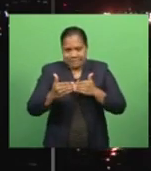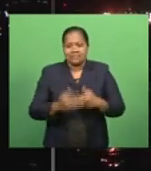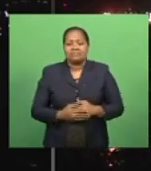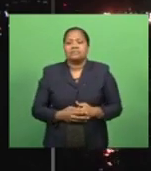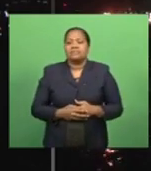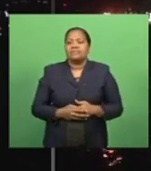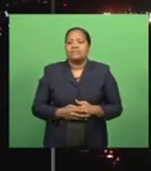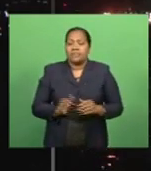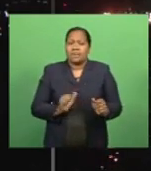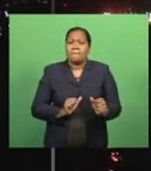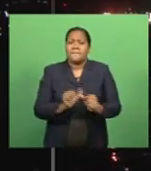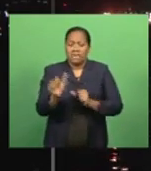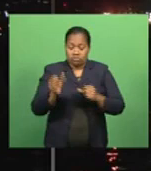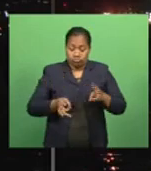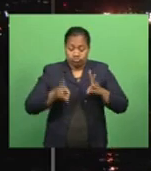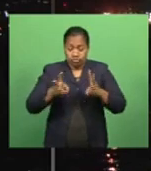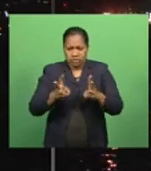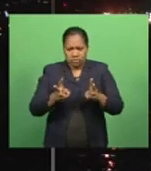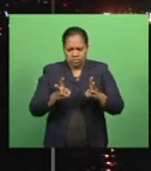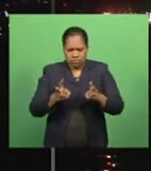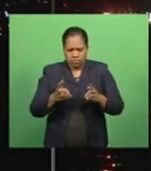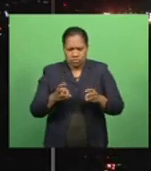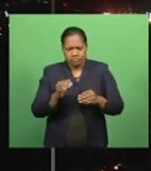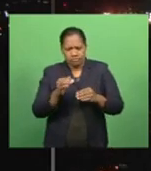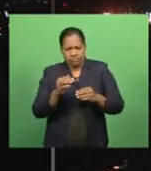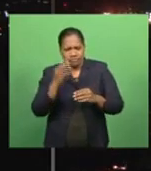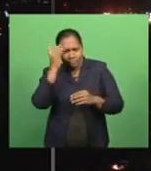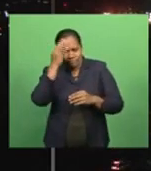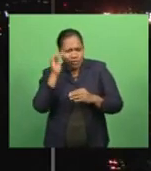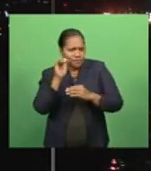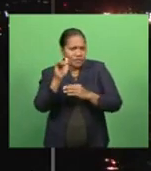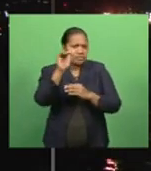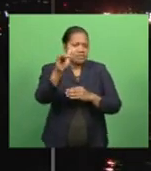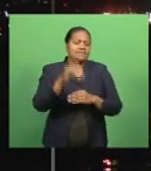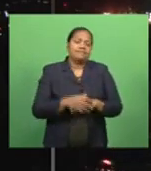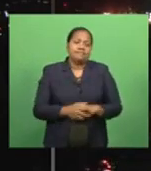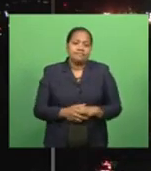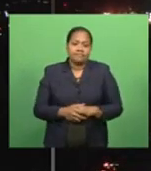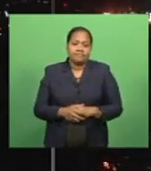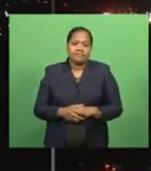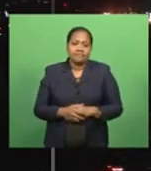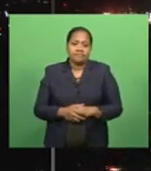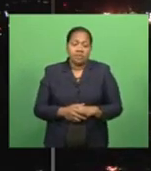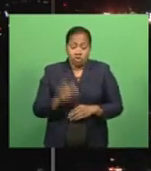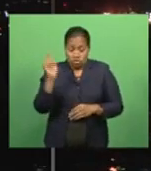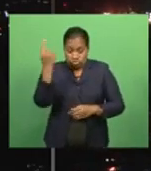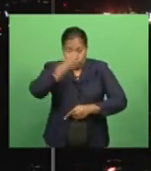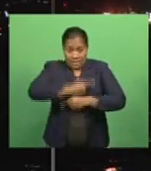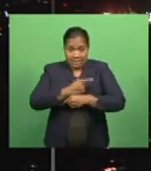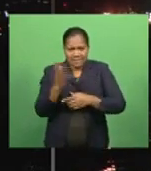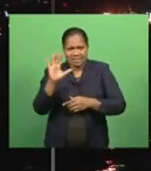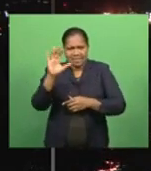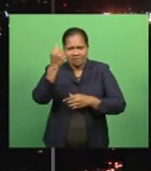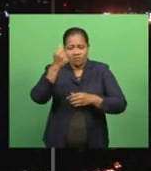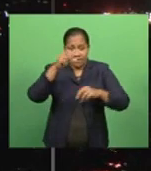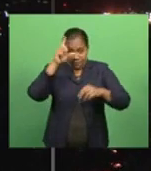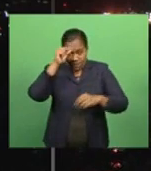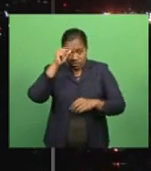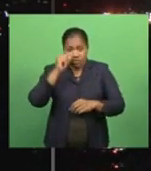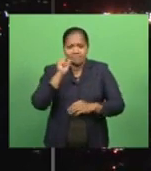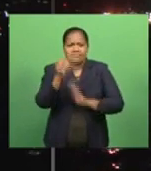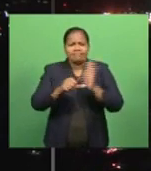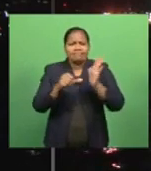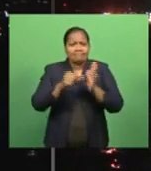the future is to create it. Winners never quit and quitters never win. In tonight's Successful Fijian, we look into the business journey